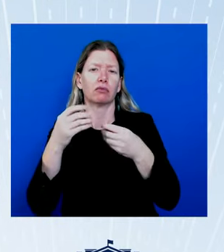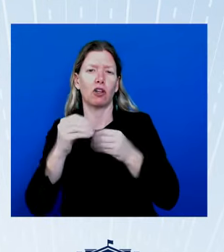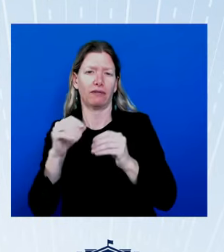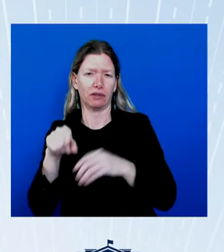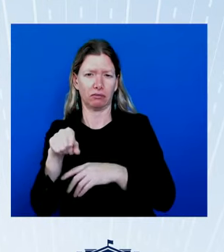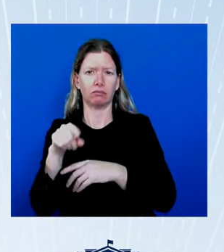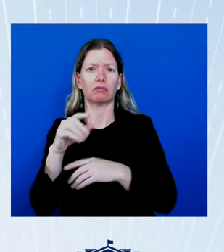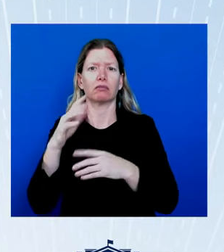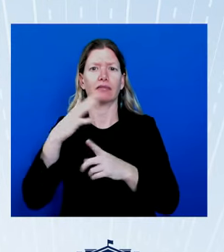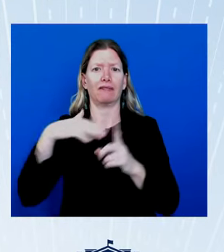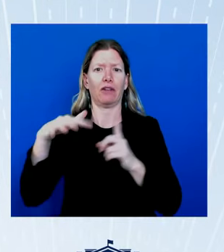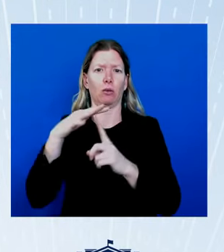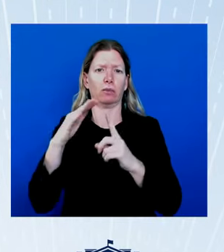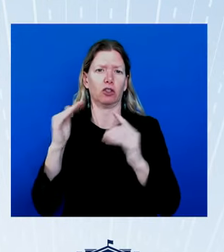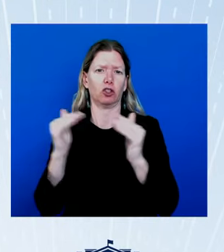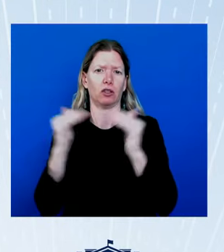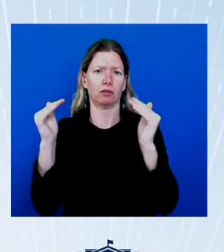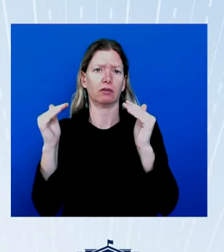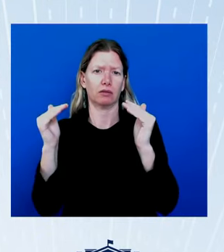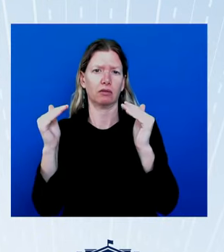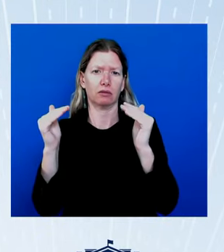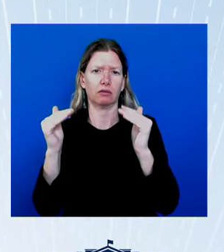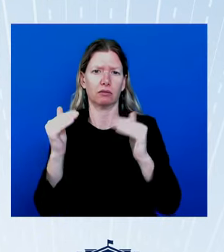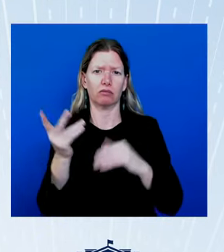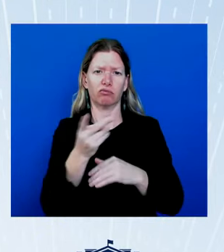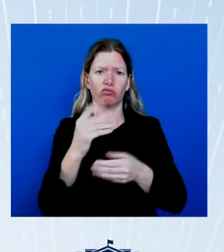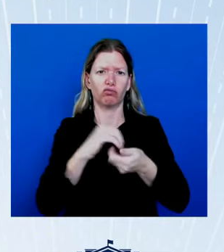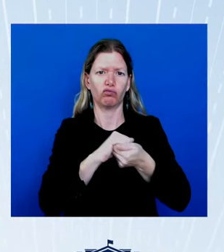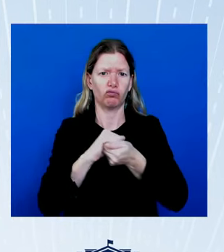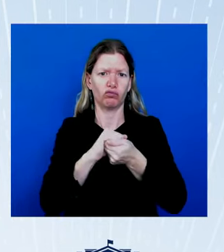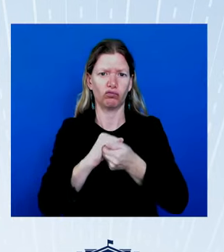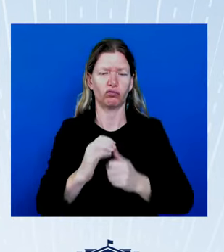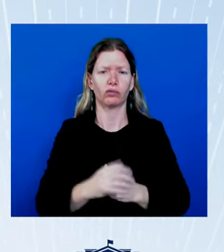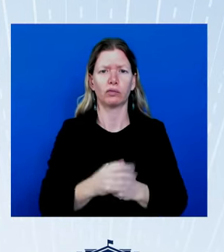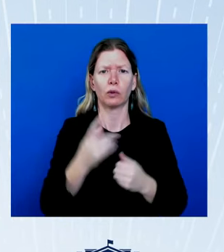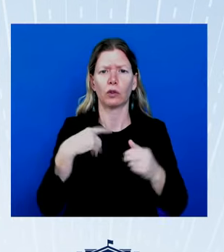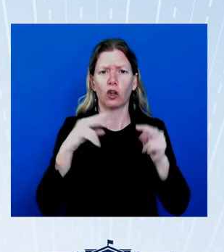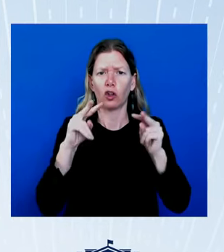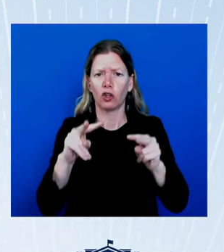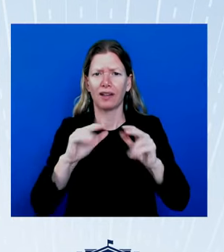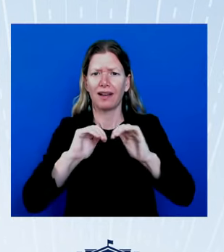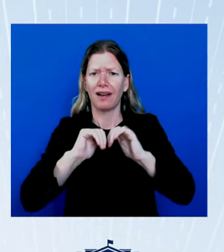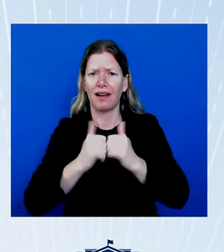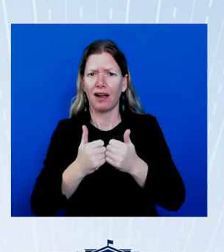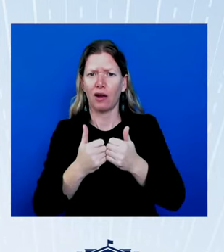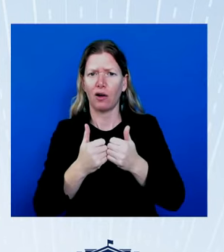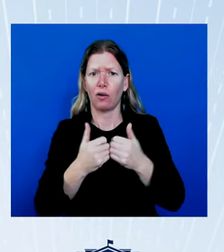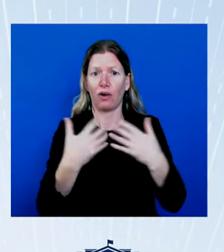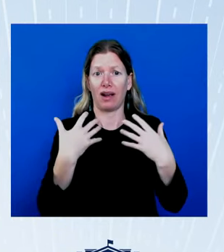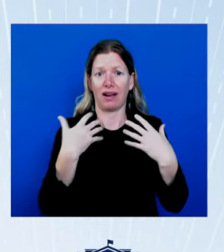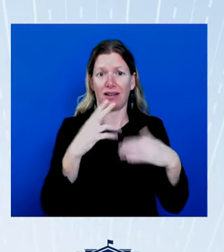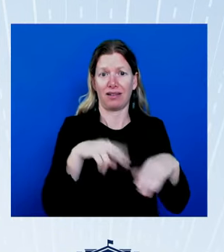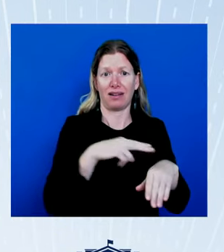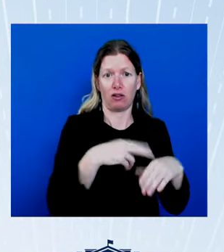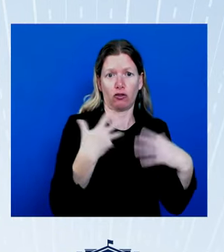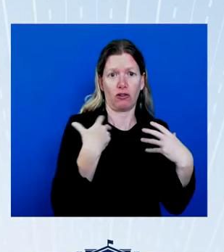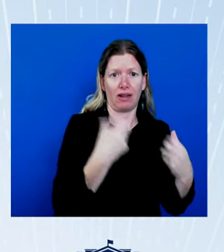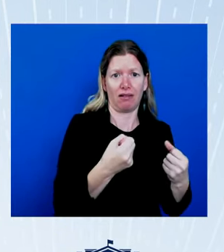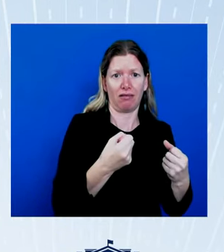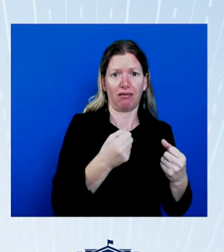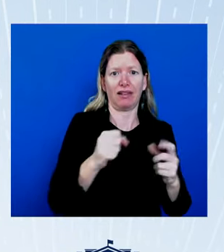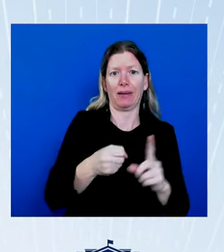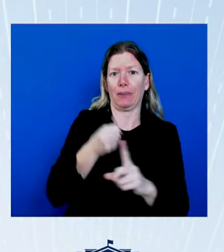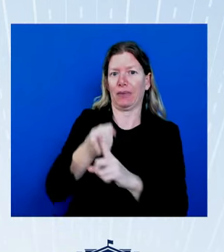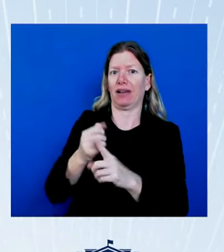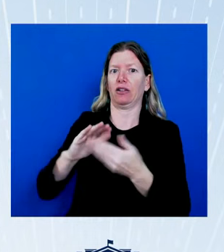the interconnected nature of the health of nature, the importance of cultural heritage,